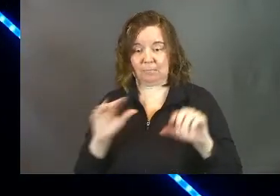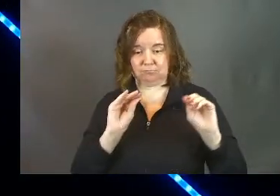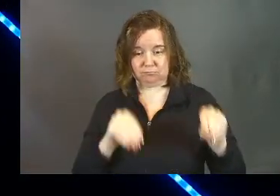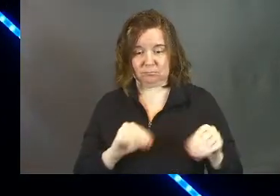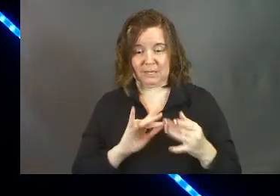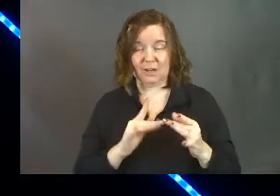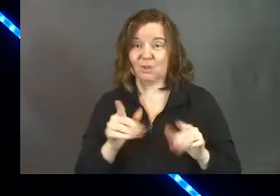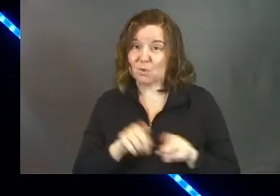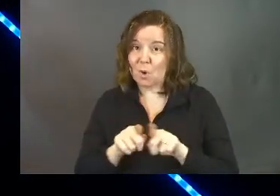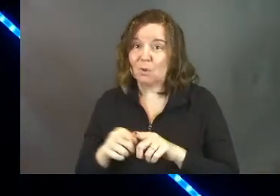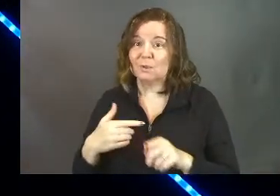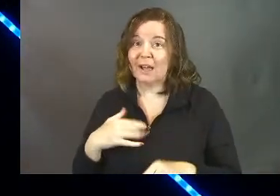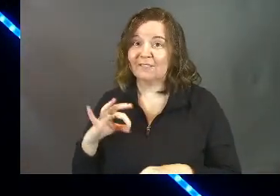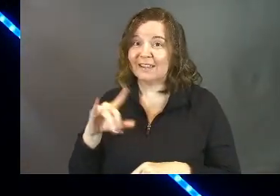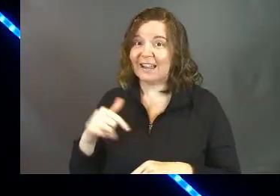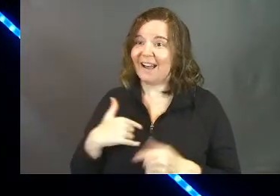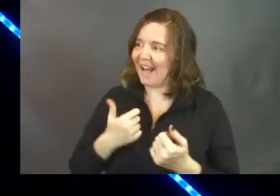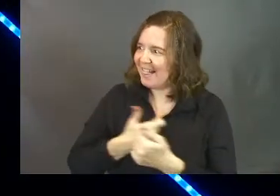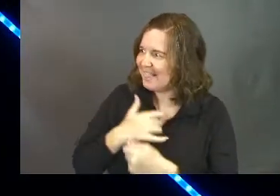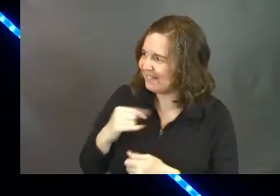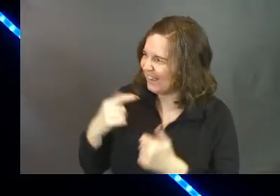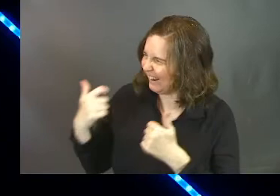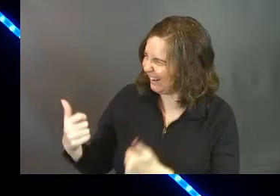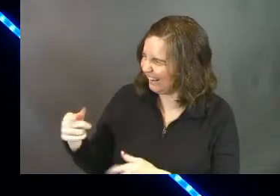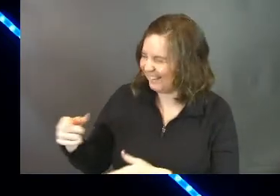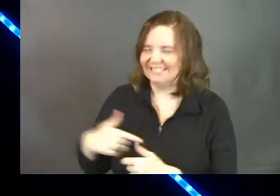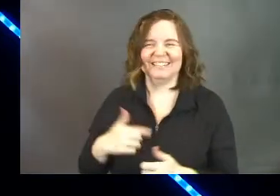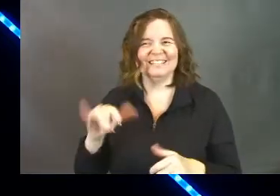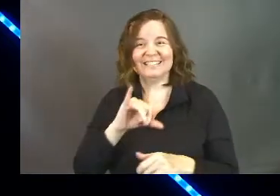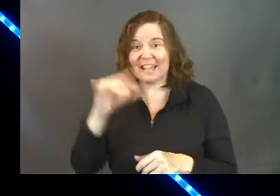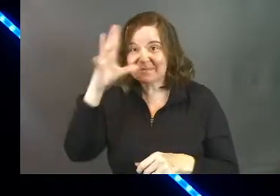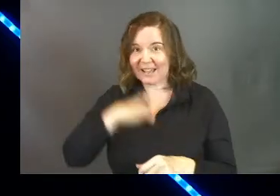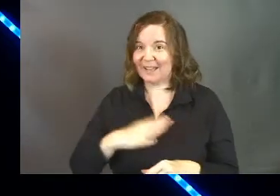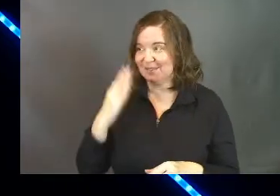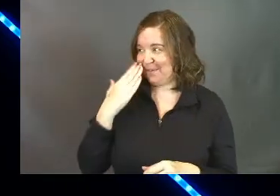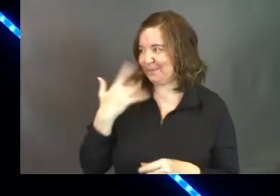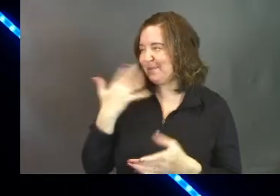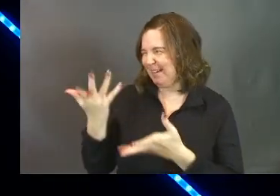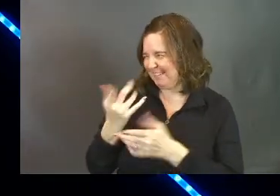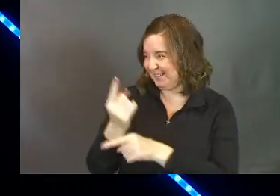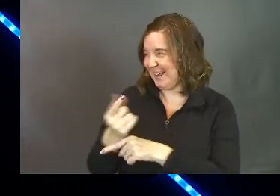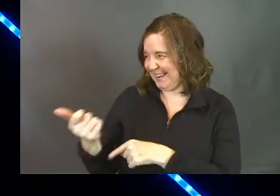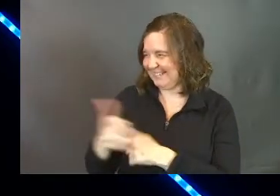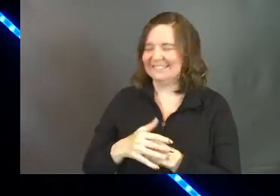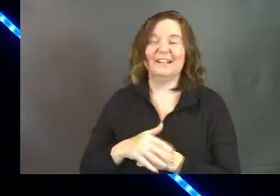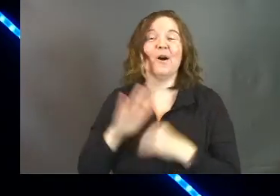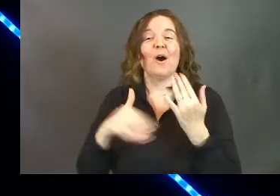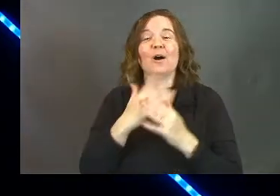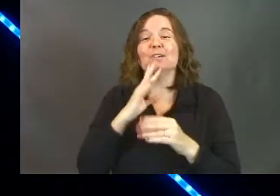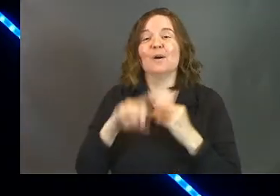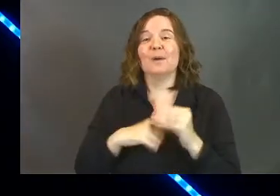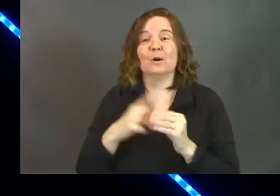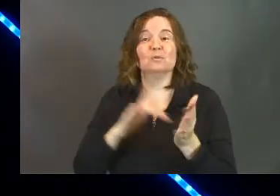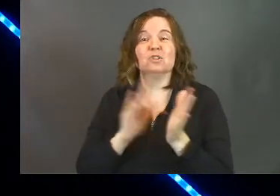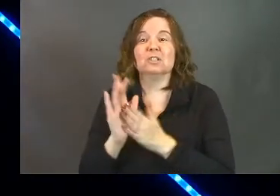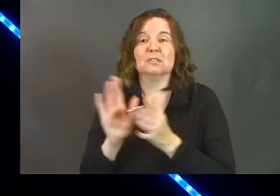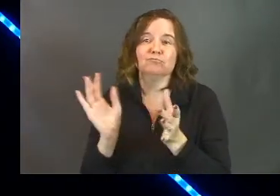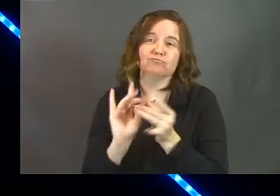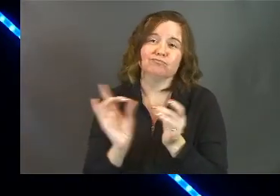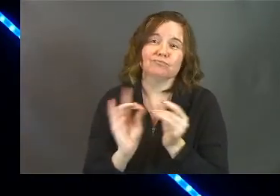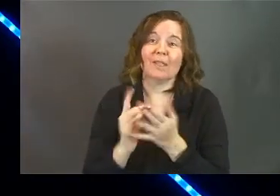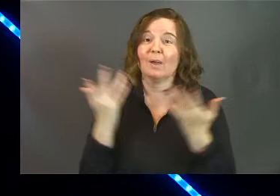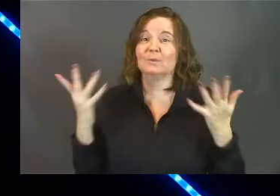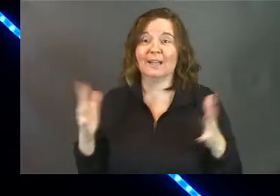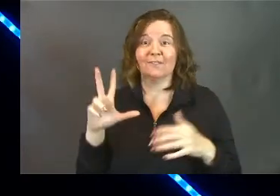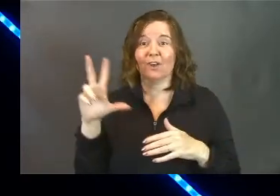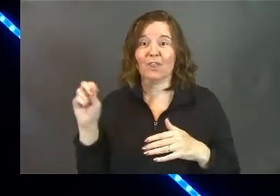internet in. You also have Fidelity. I love it. The same guy, you know what I'm talking about. And all he talked about was Jesus. That was